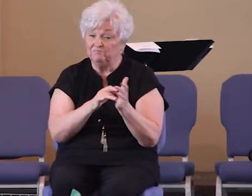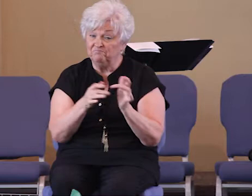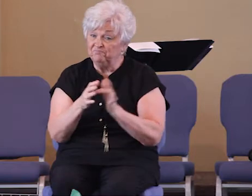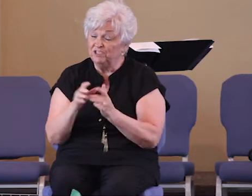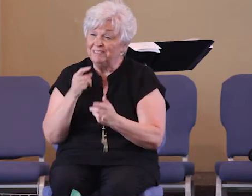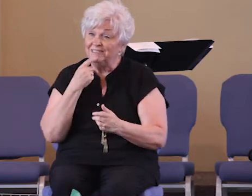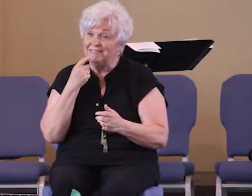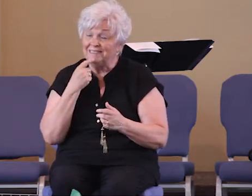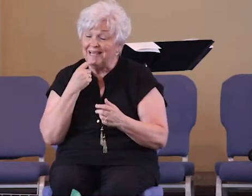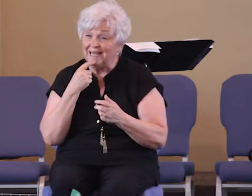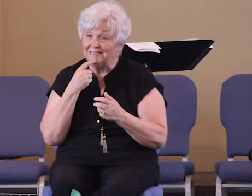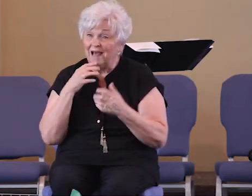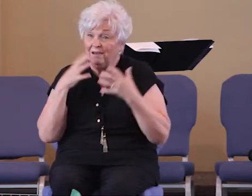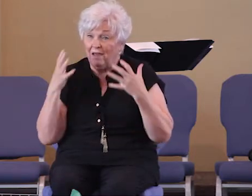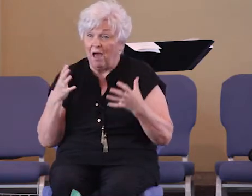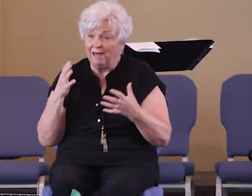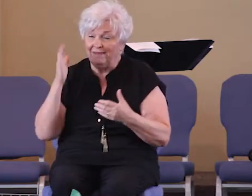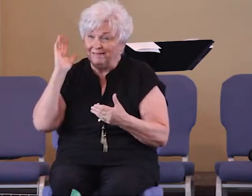Mount.